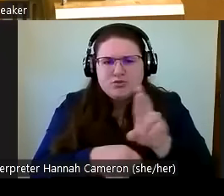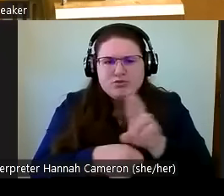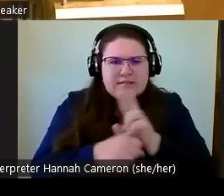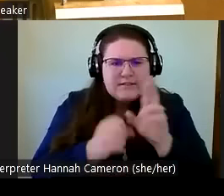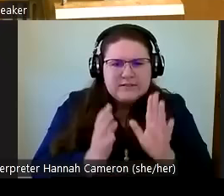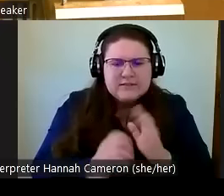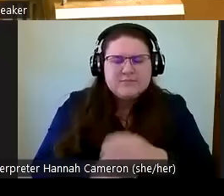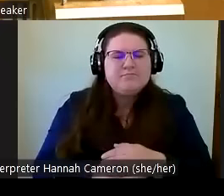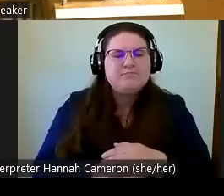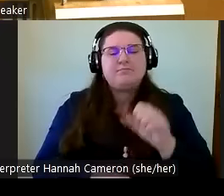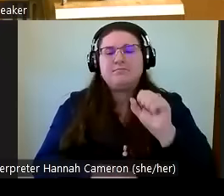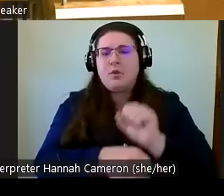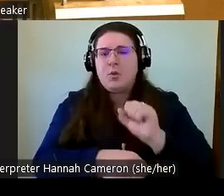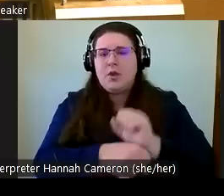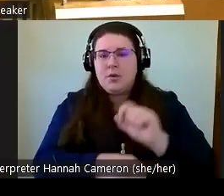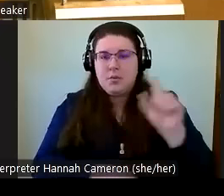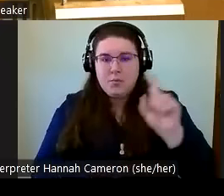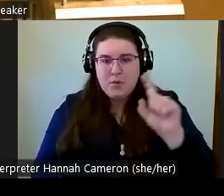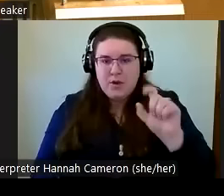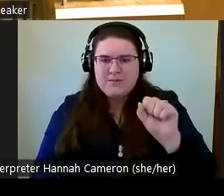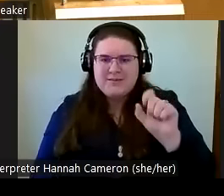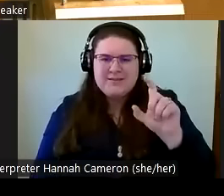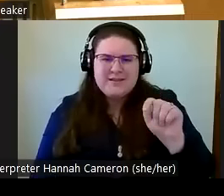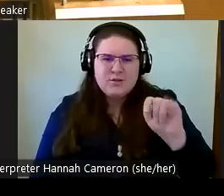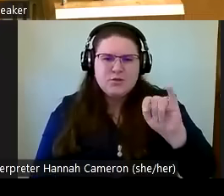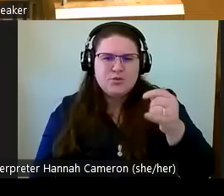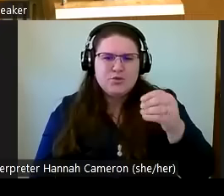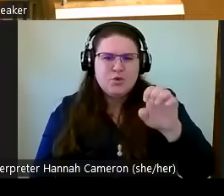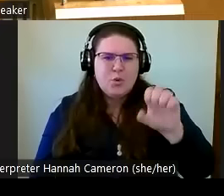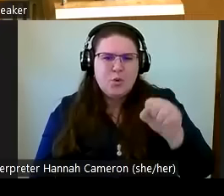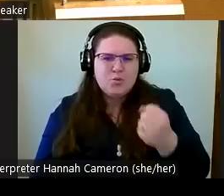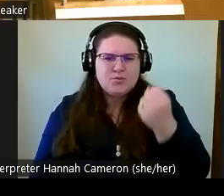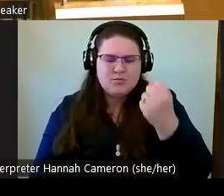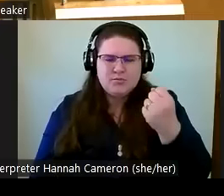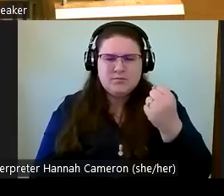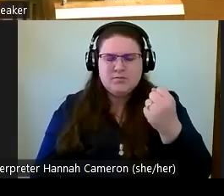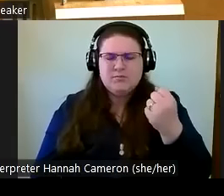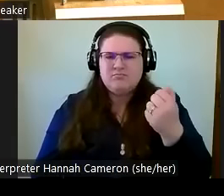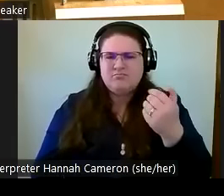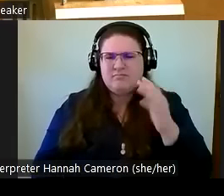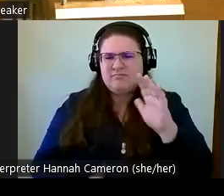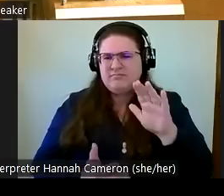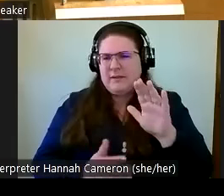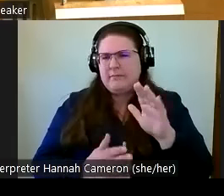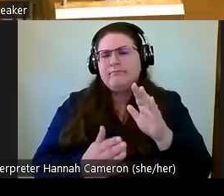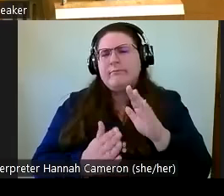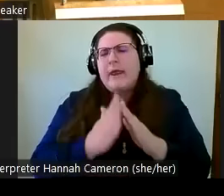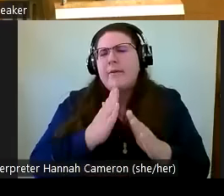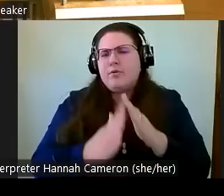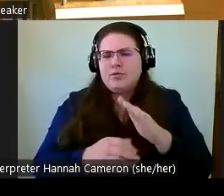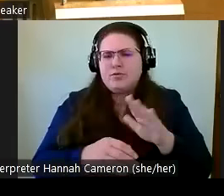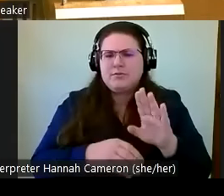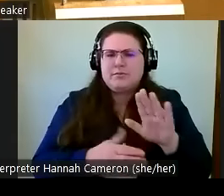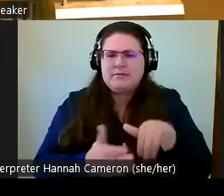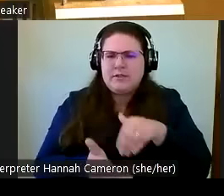at St. Joe's Neighborhood Center and enjoying that work a great deal. I